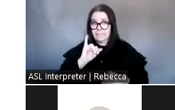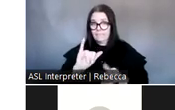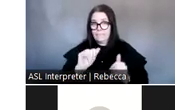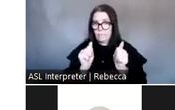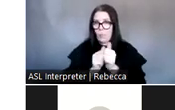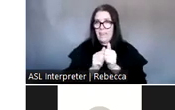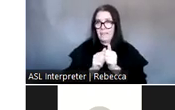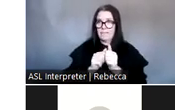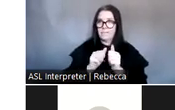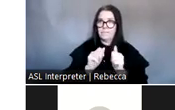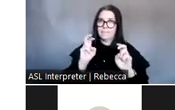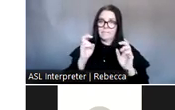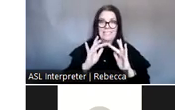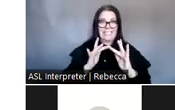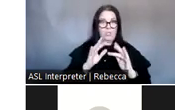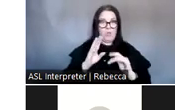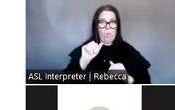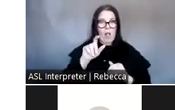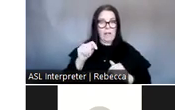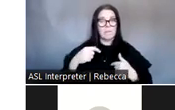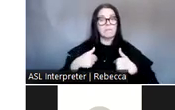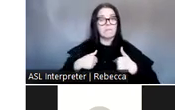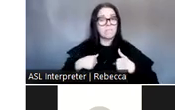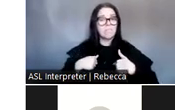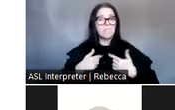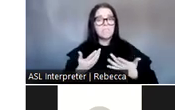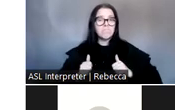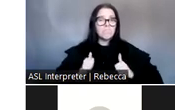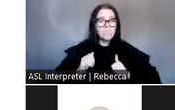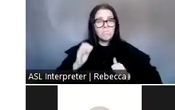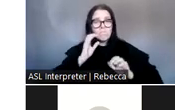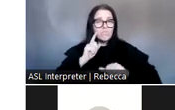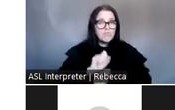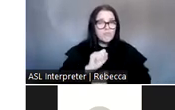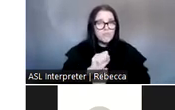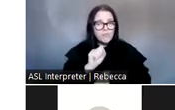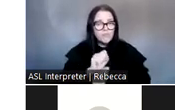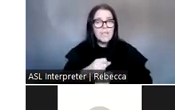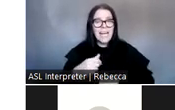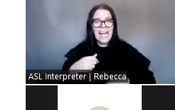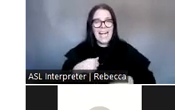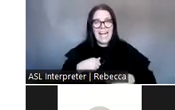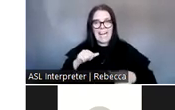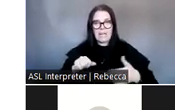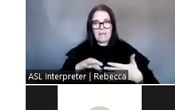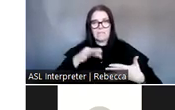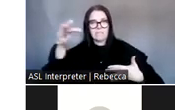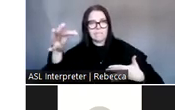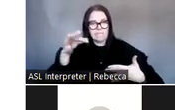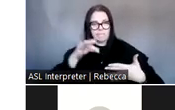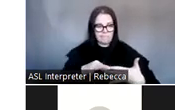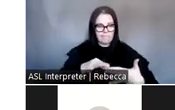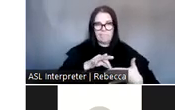wallet is that I, as say a job seeker, I can take pieces in and out of my digital